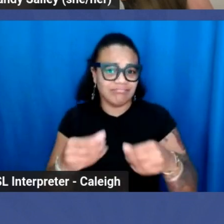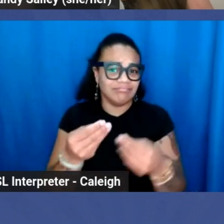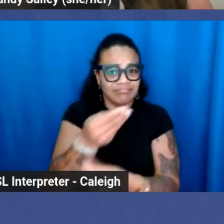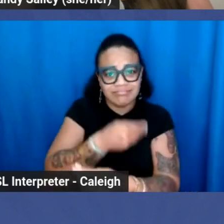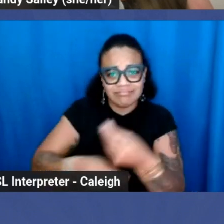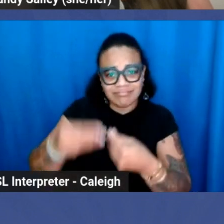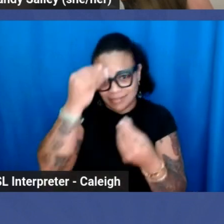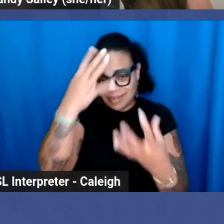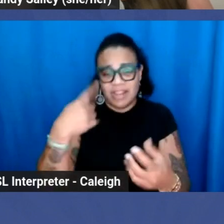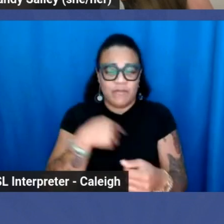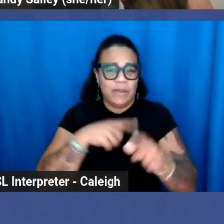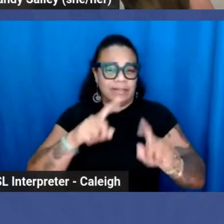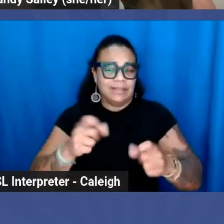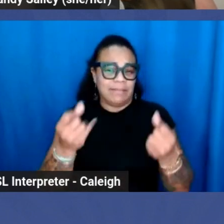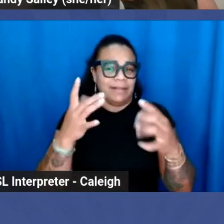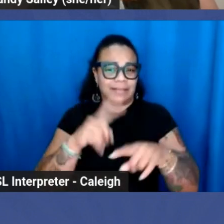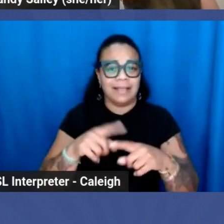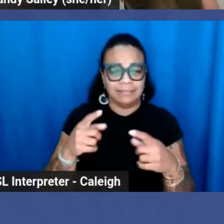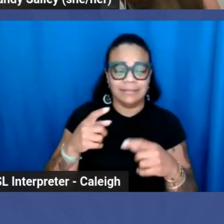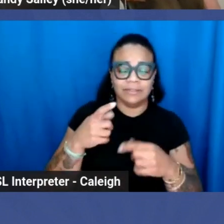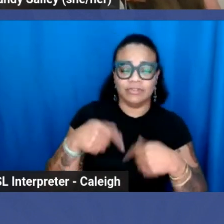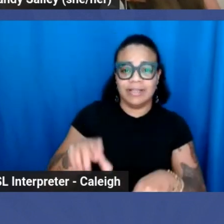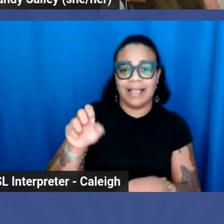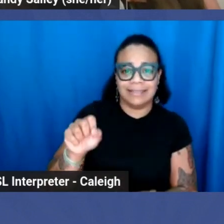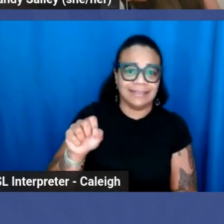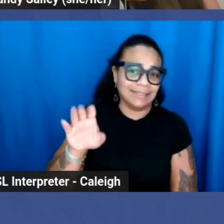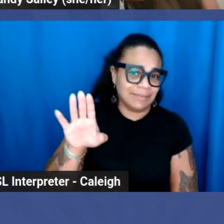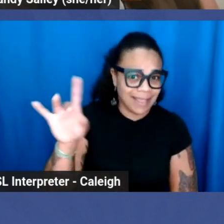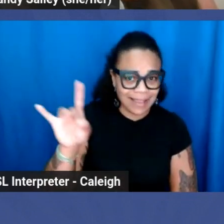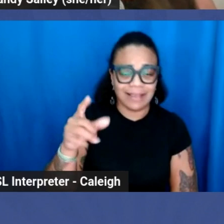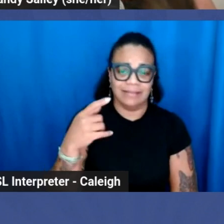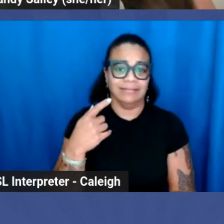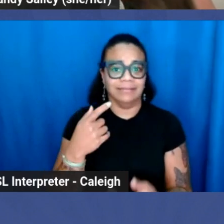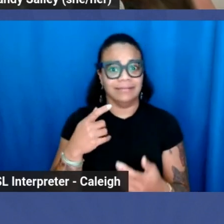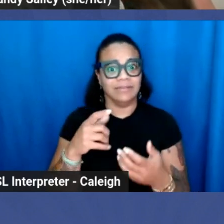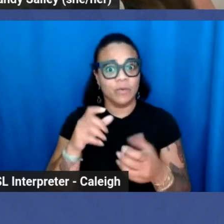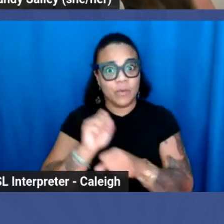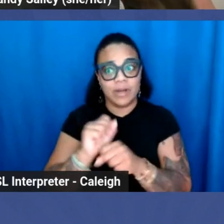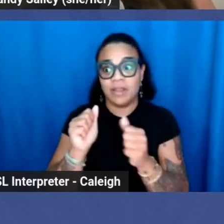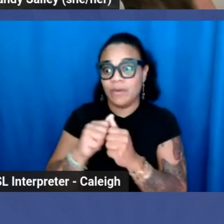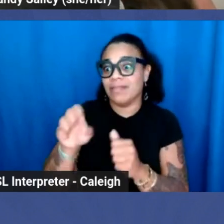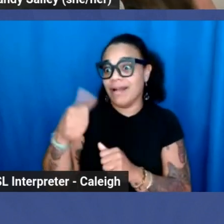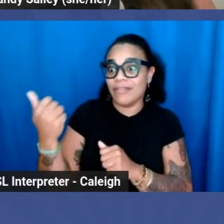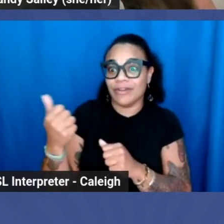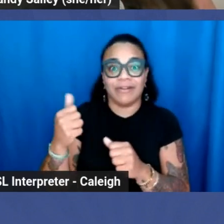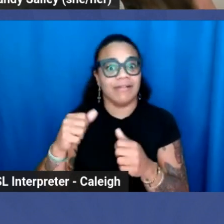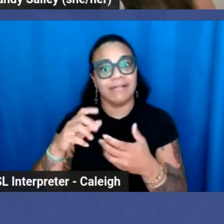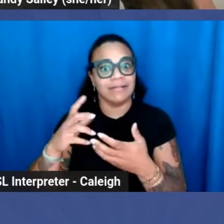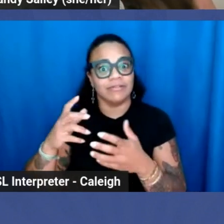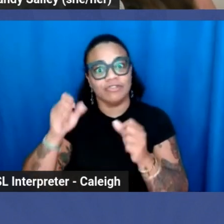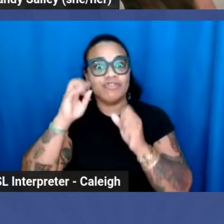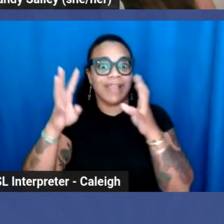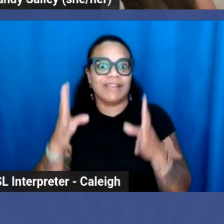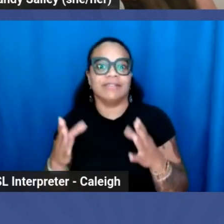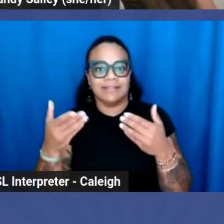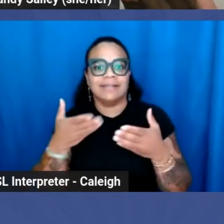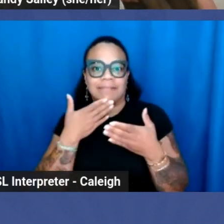during SB8. Working with artists in Texas was the best way to actually get the word out without getting our content taken down.